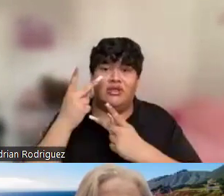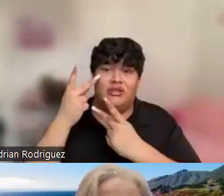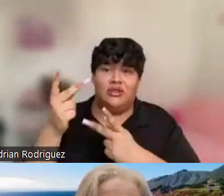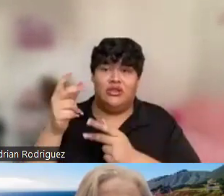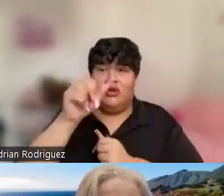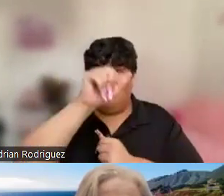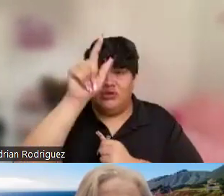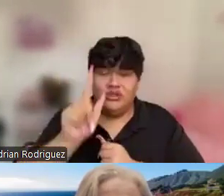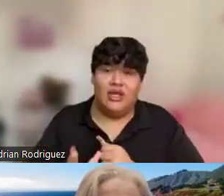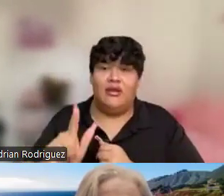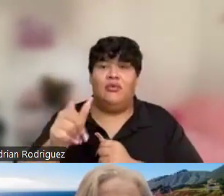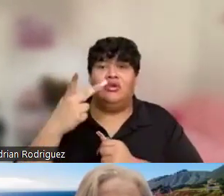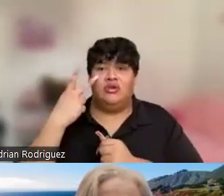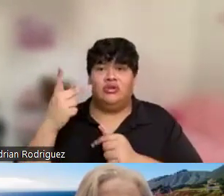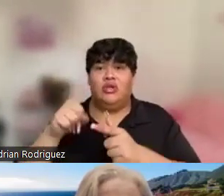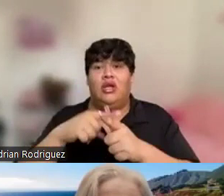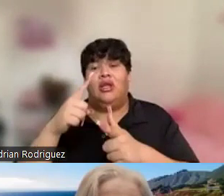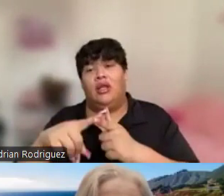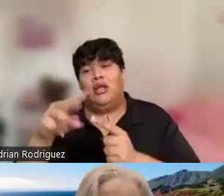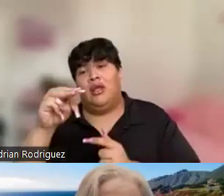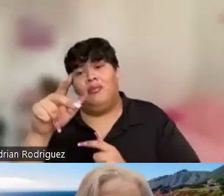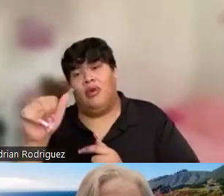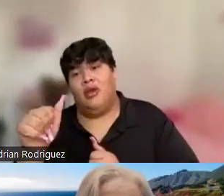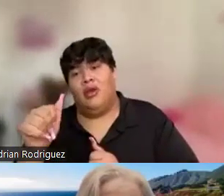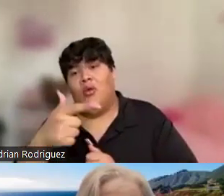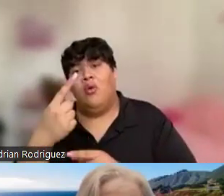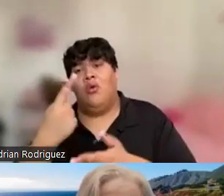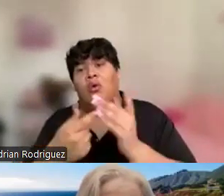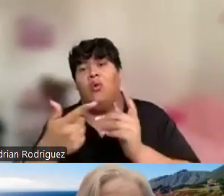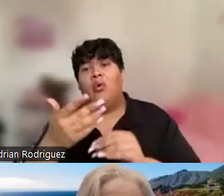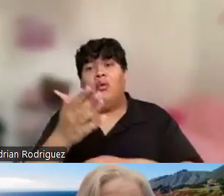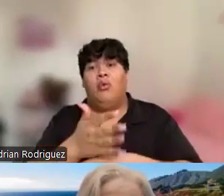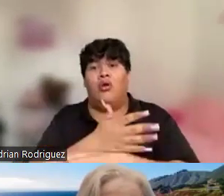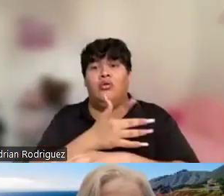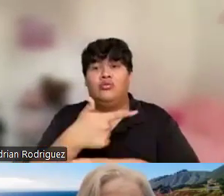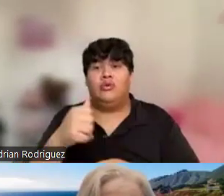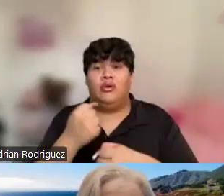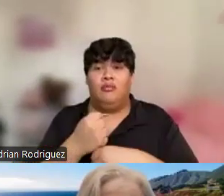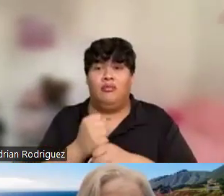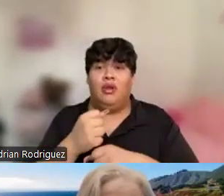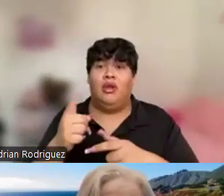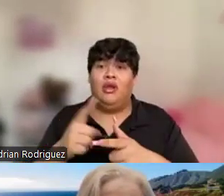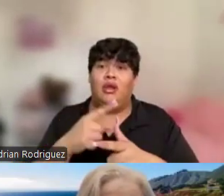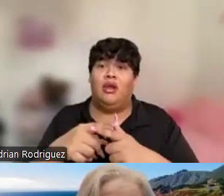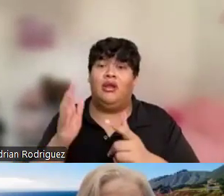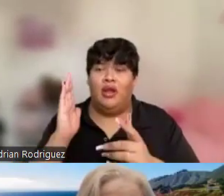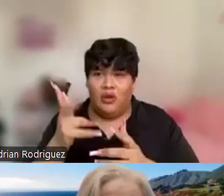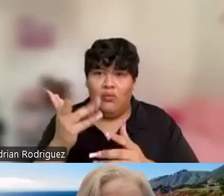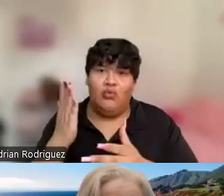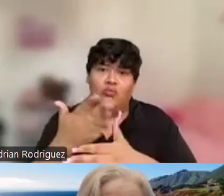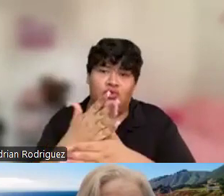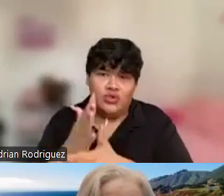Alzheimer's recommendations, and then the MPA website to see what progress we've done so far. And obviously we will be sharing